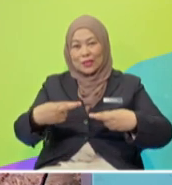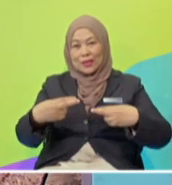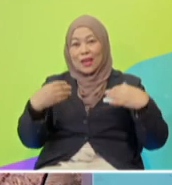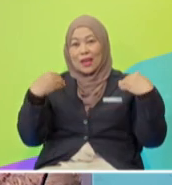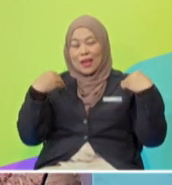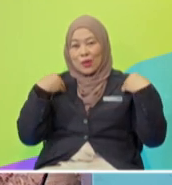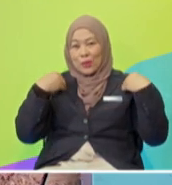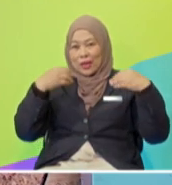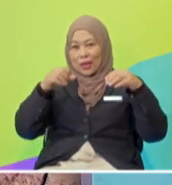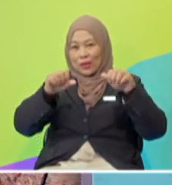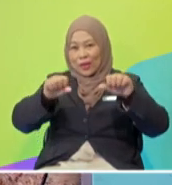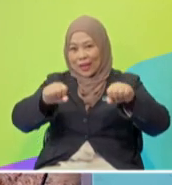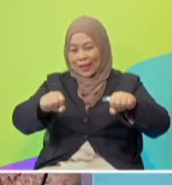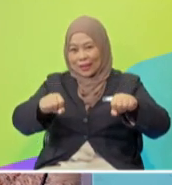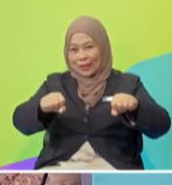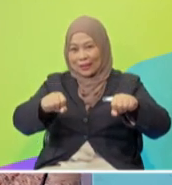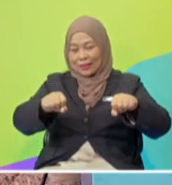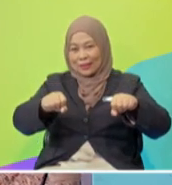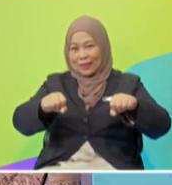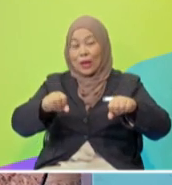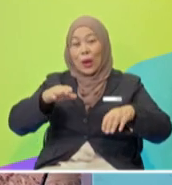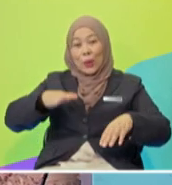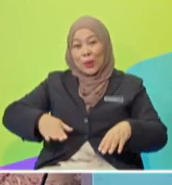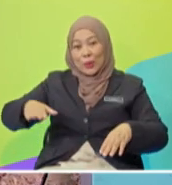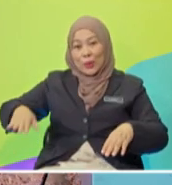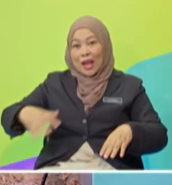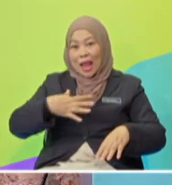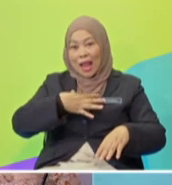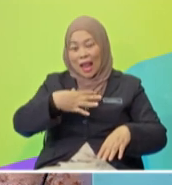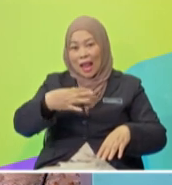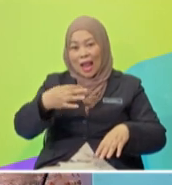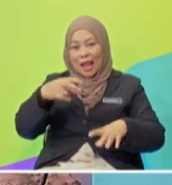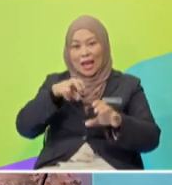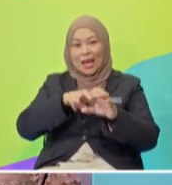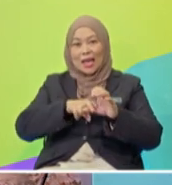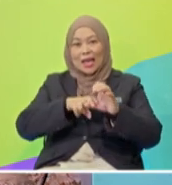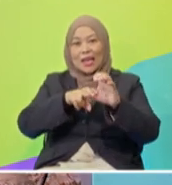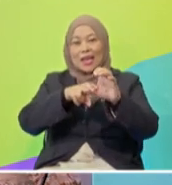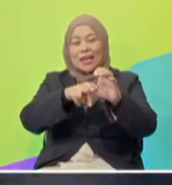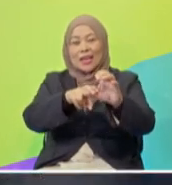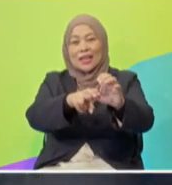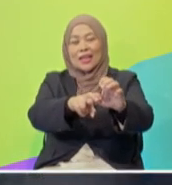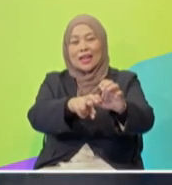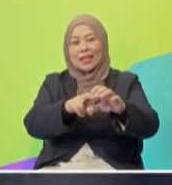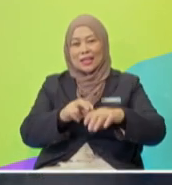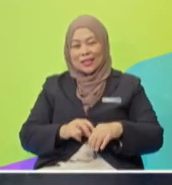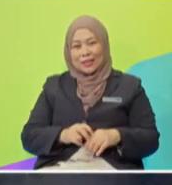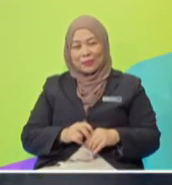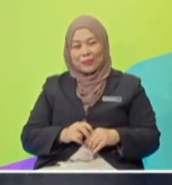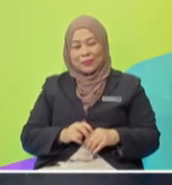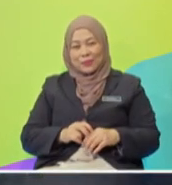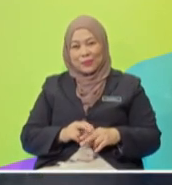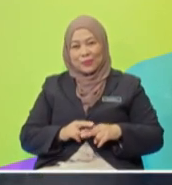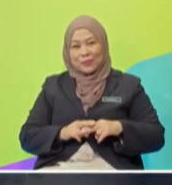a handle. Children like riding it. What do you think it is?